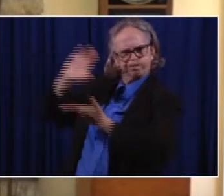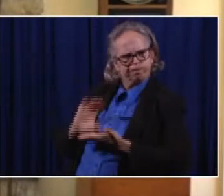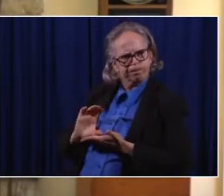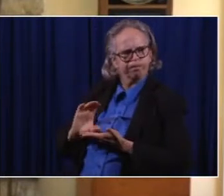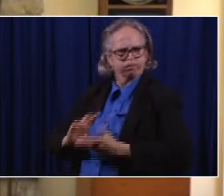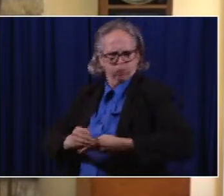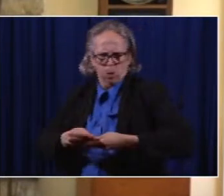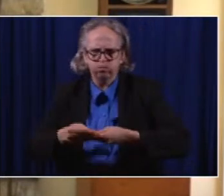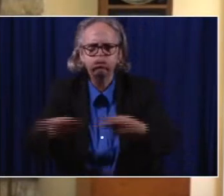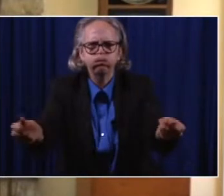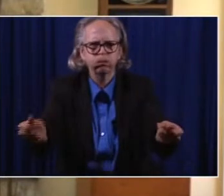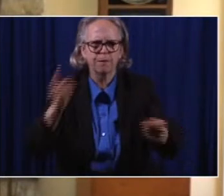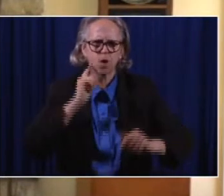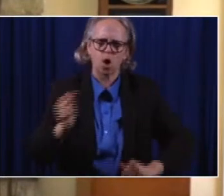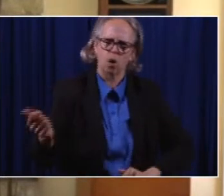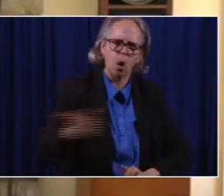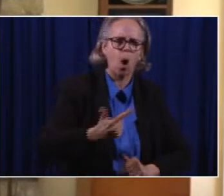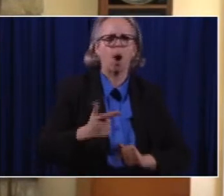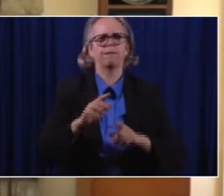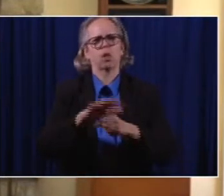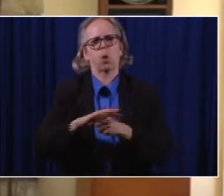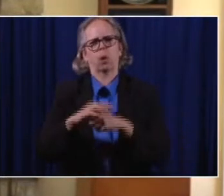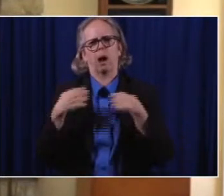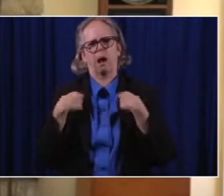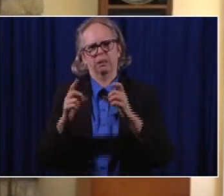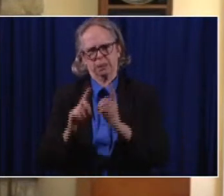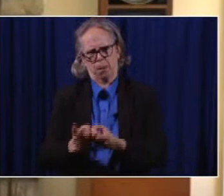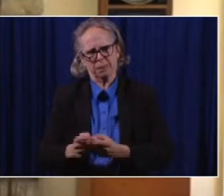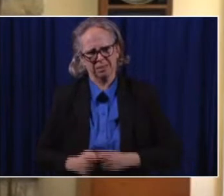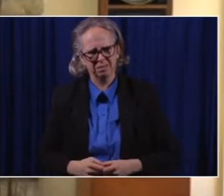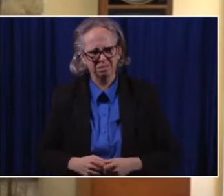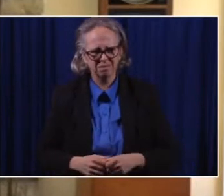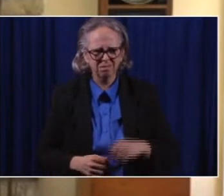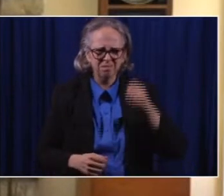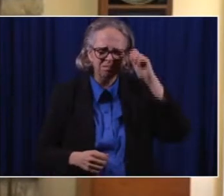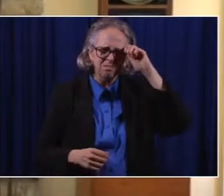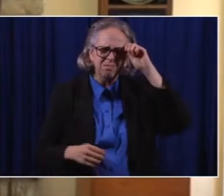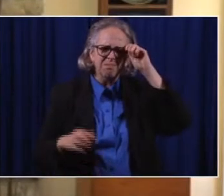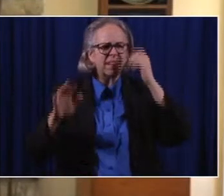Throughout this pandemic, there's been assistance available through CARES Act funding.